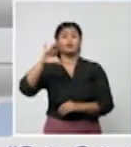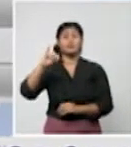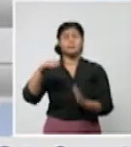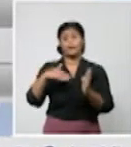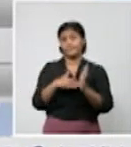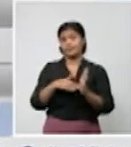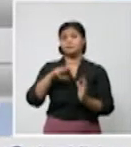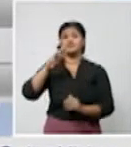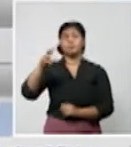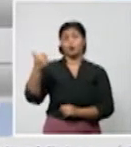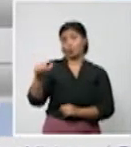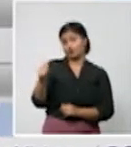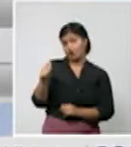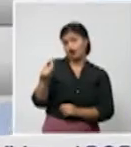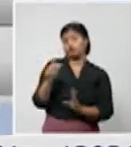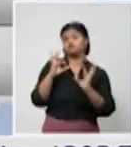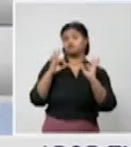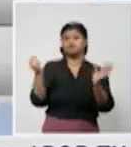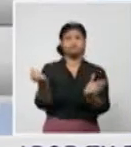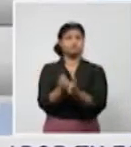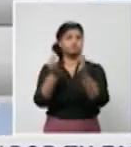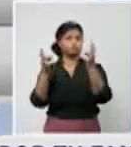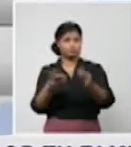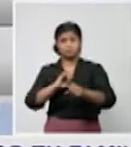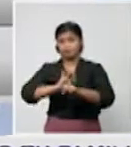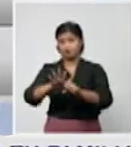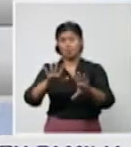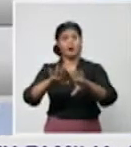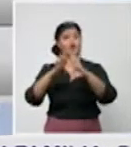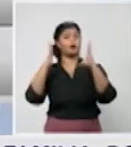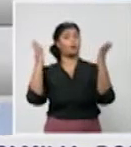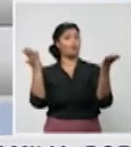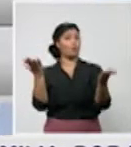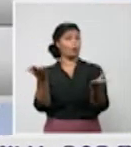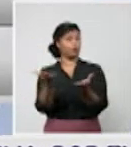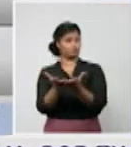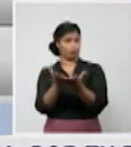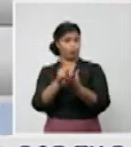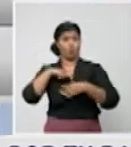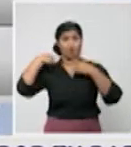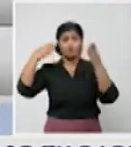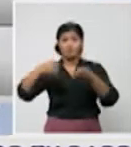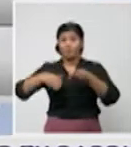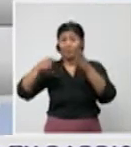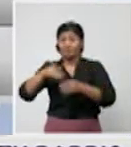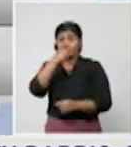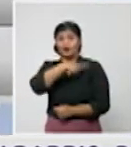214,641 new cases reported yesterday, and the total amount exceeds the